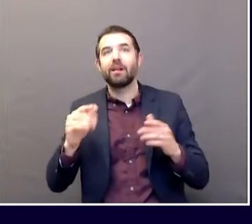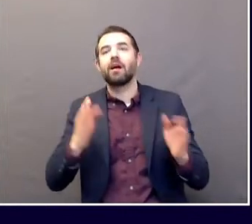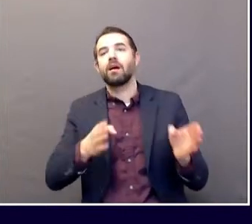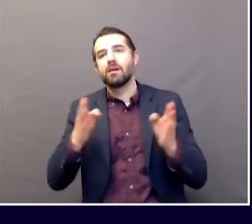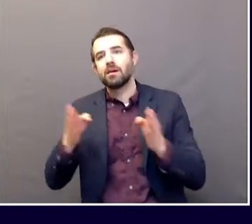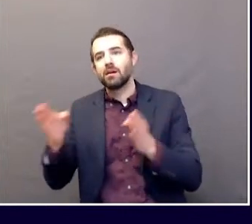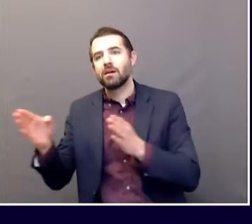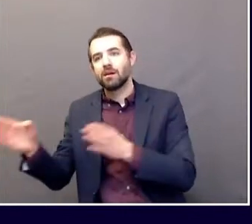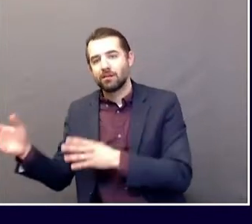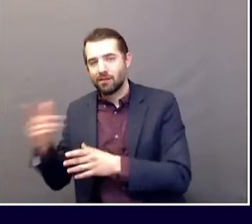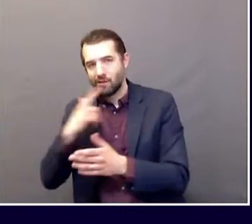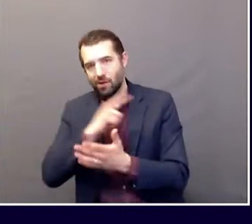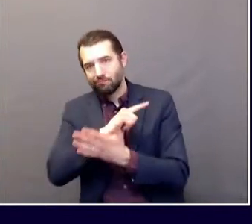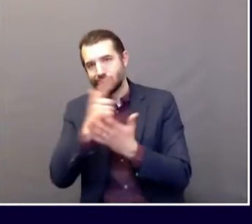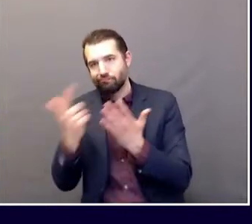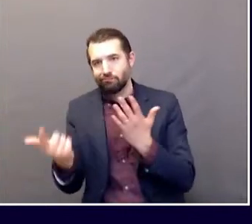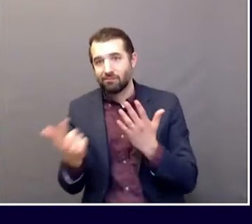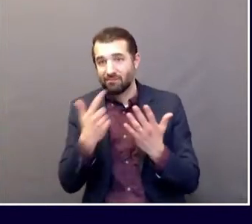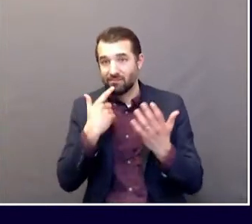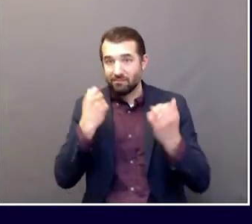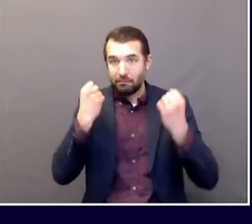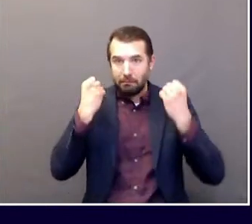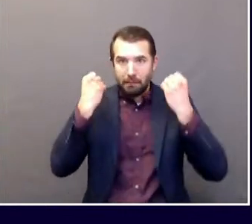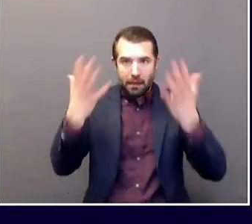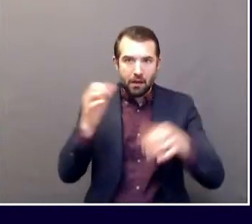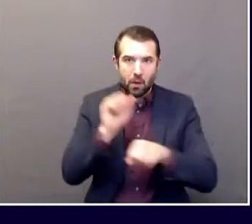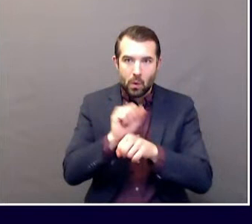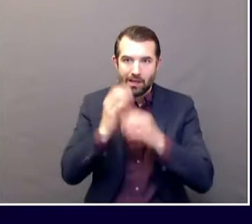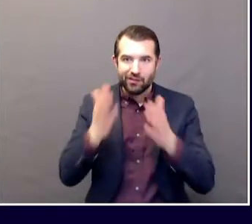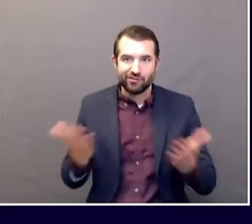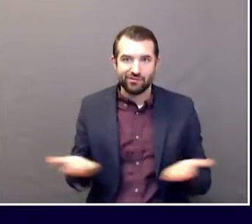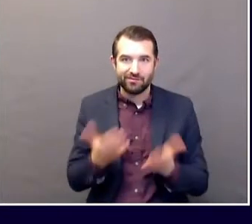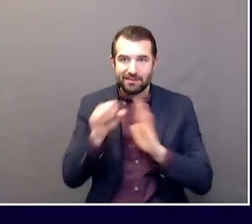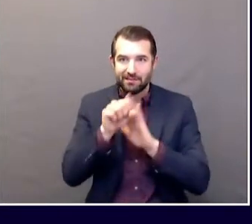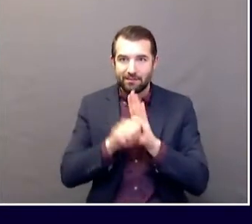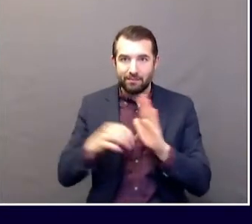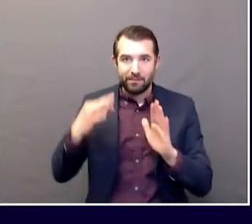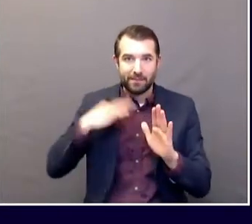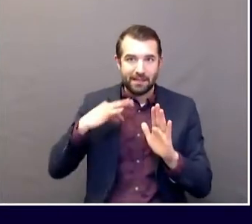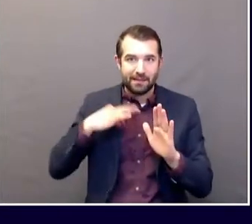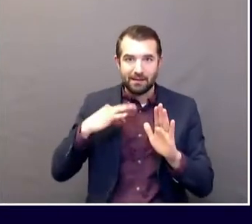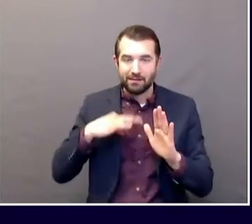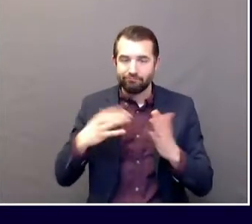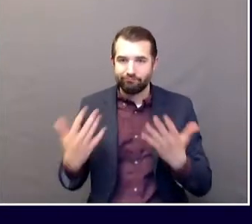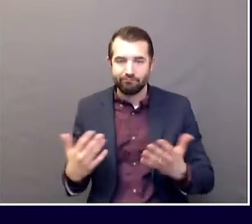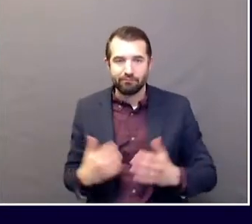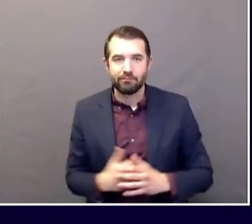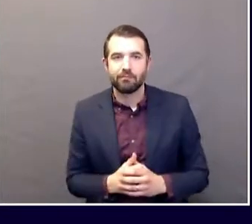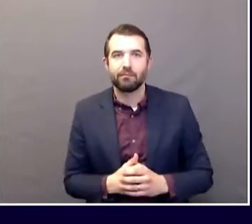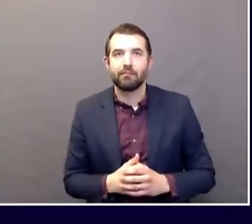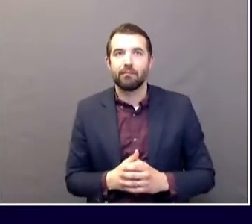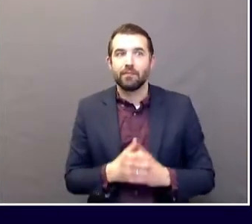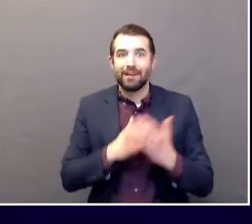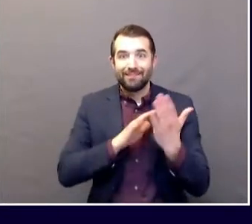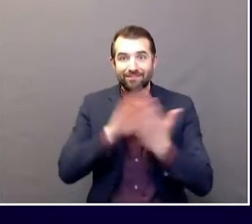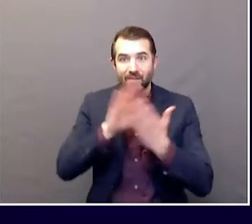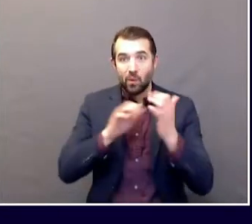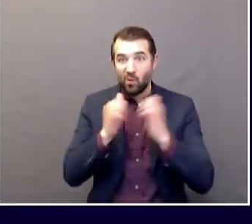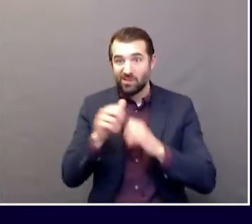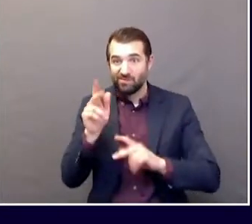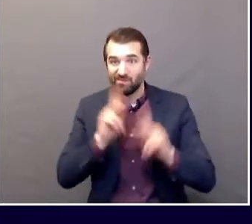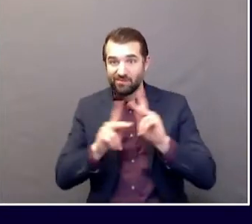many workers in the state of Maine that fall into this category of being up close and personal, taking care of